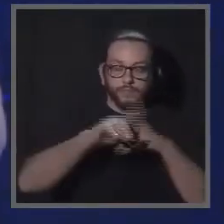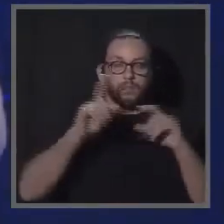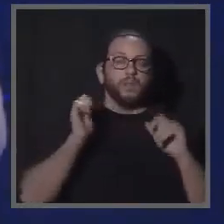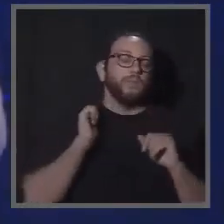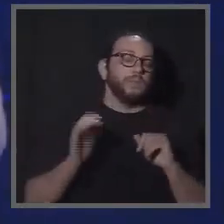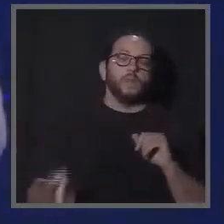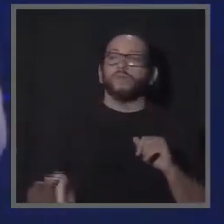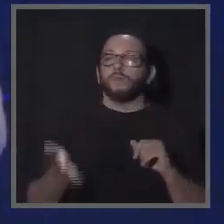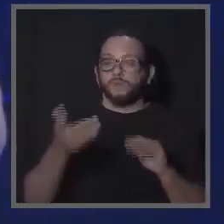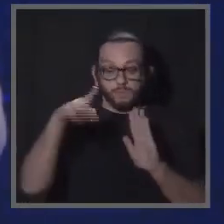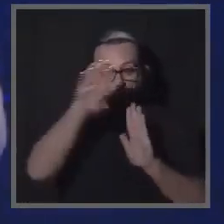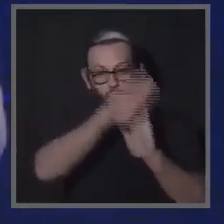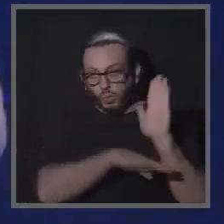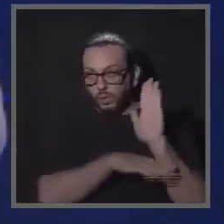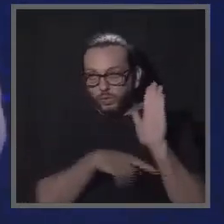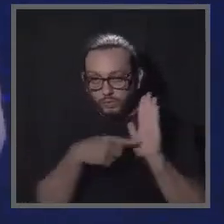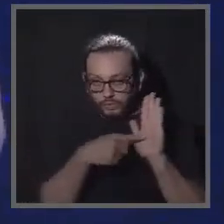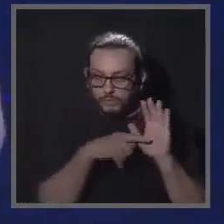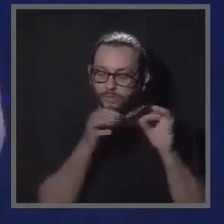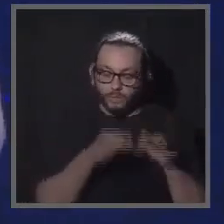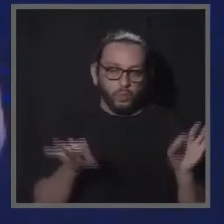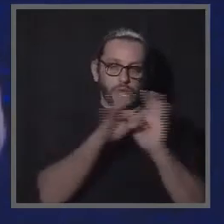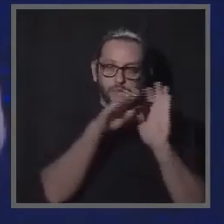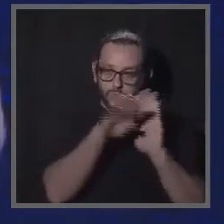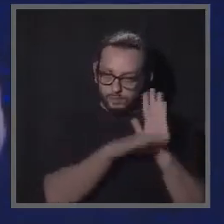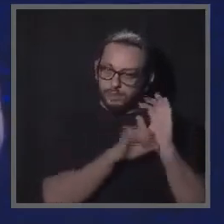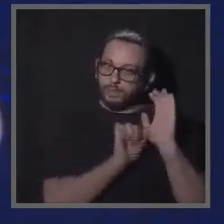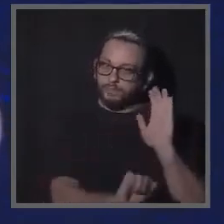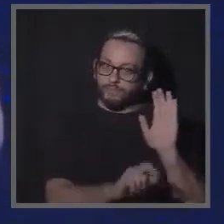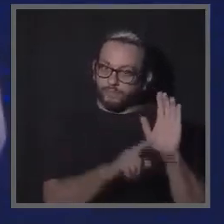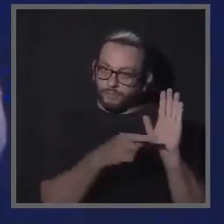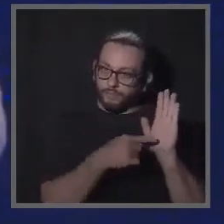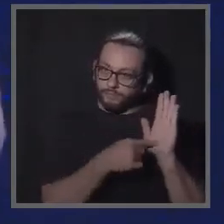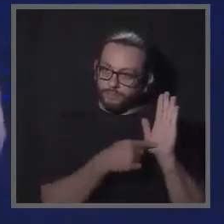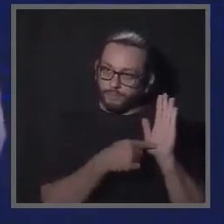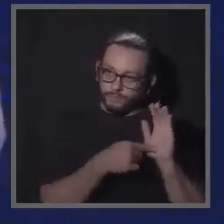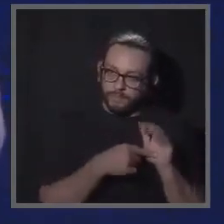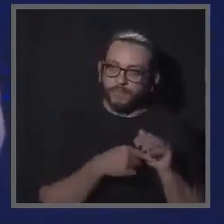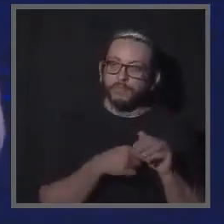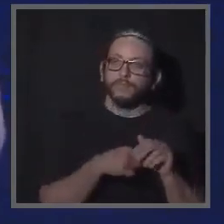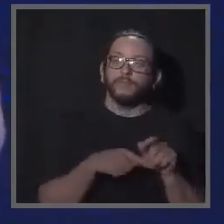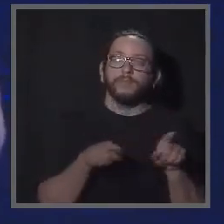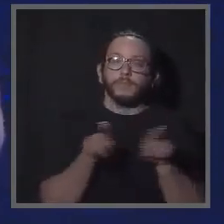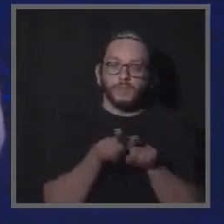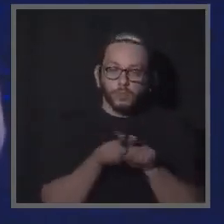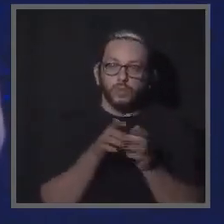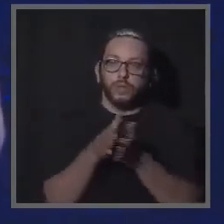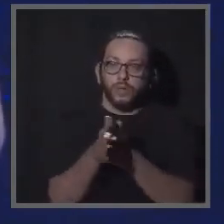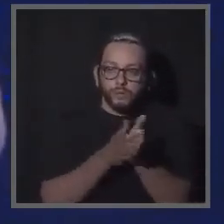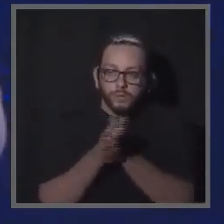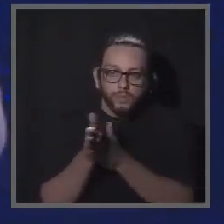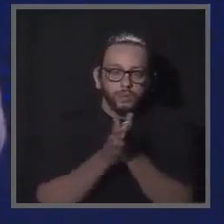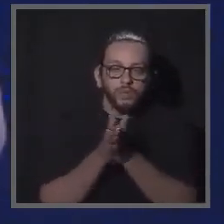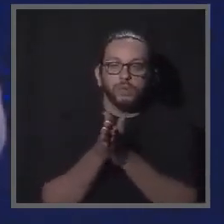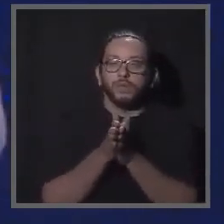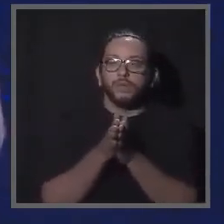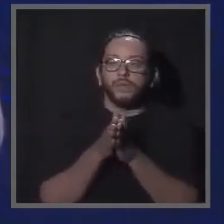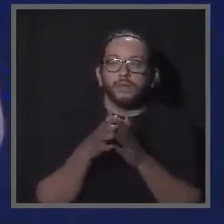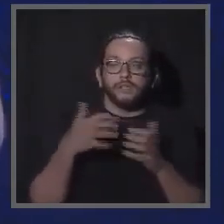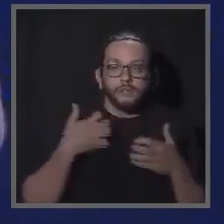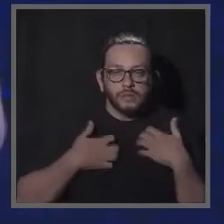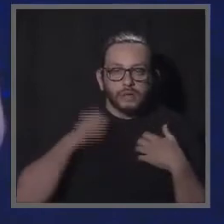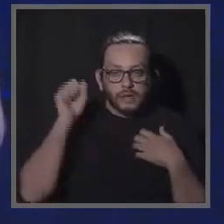course, in the programming. And for this, this is also a very interesting opportunity